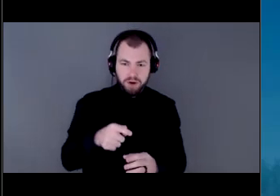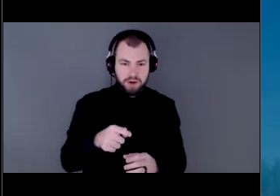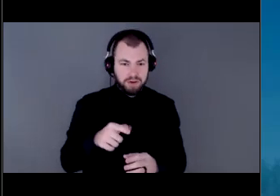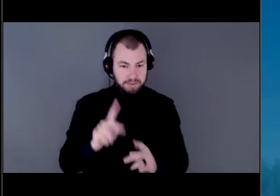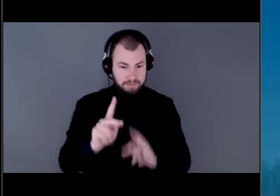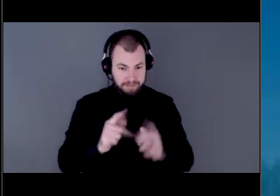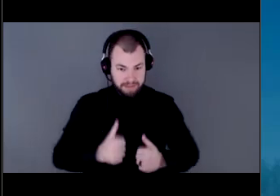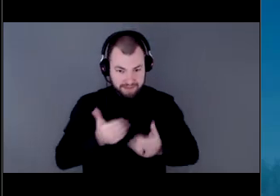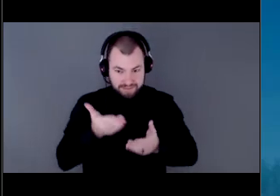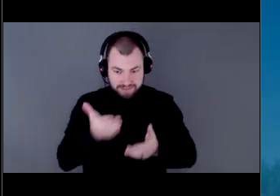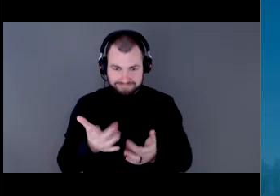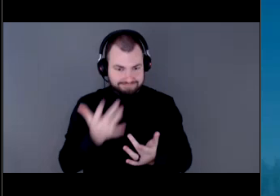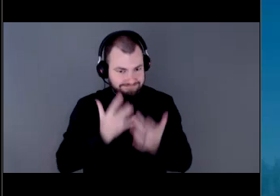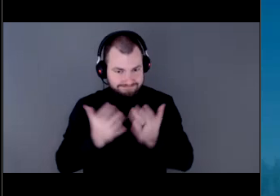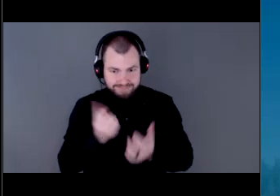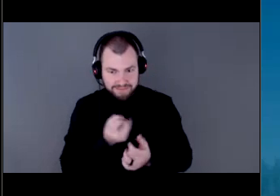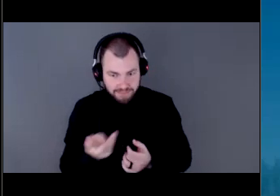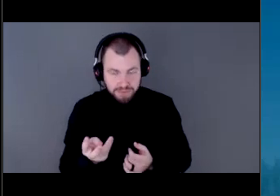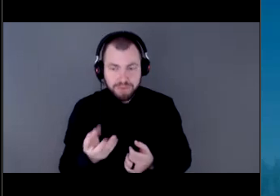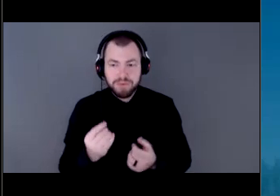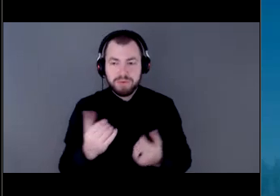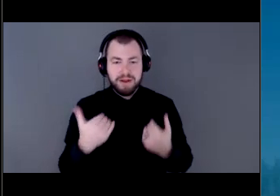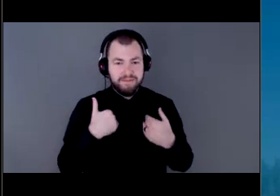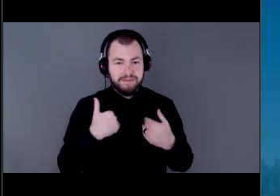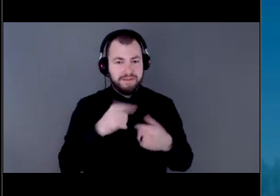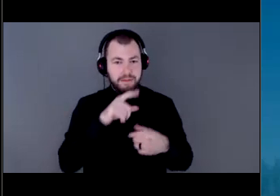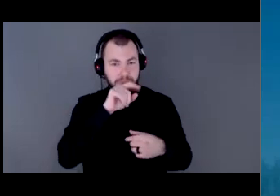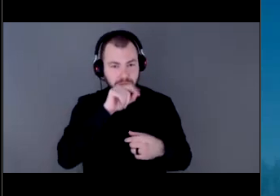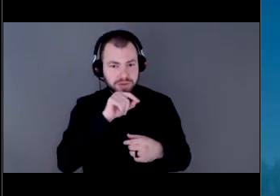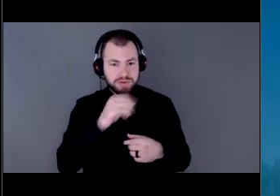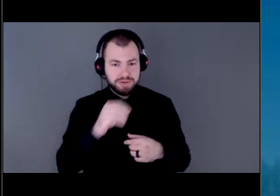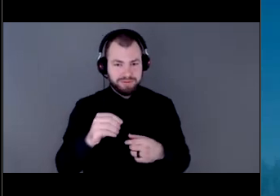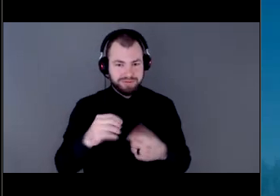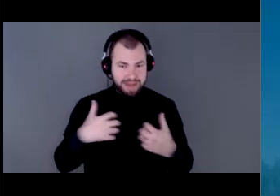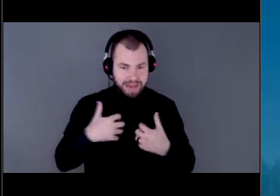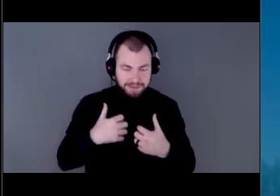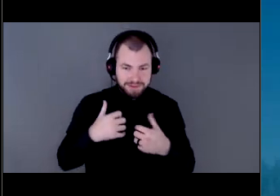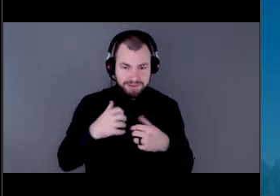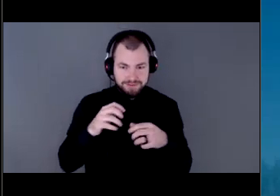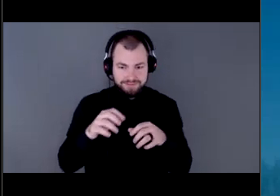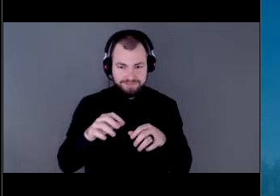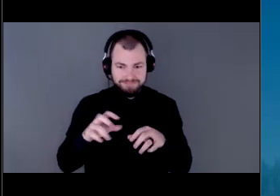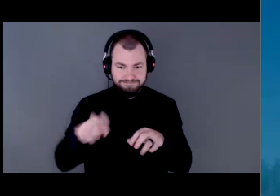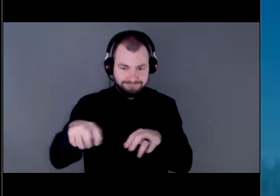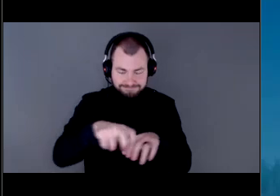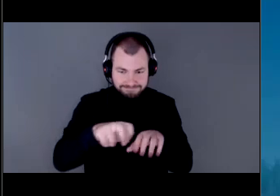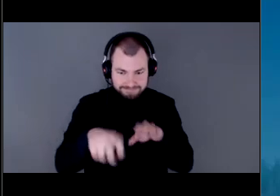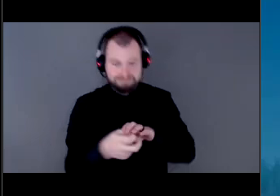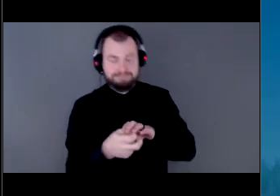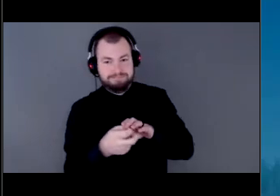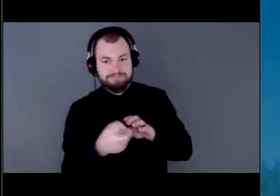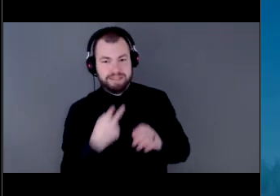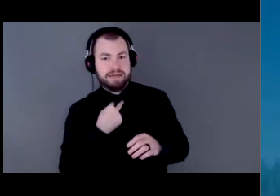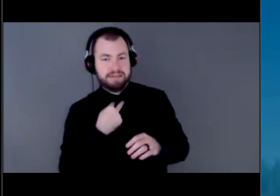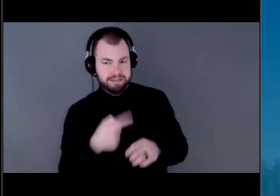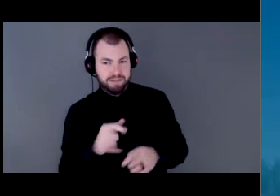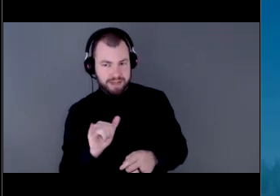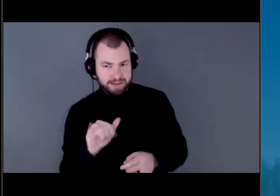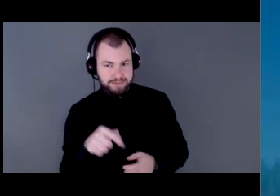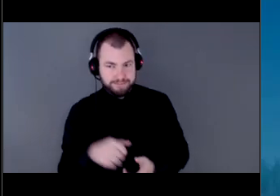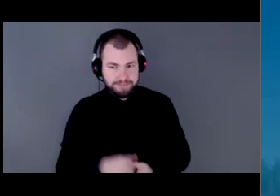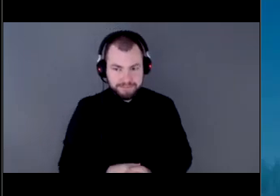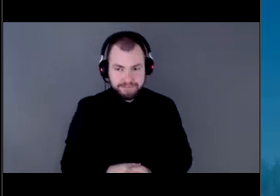nesting birds and other wildlife that get entangled and caught up in these things as well. Next slide, please. So of course